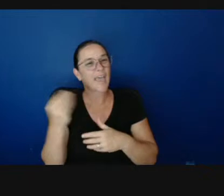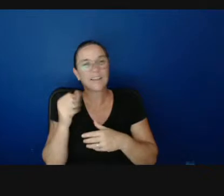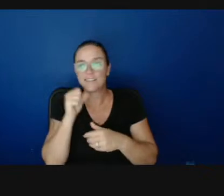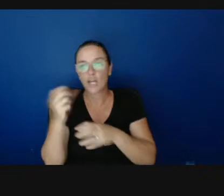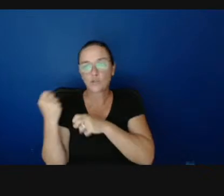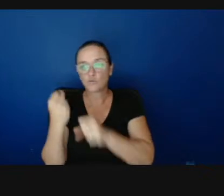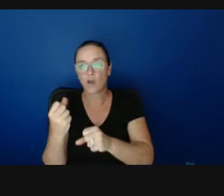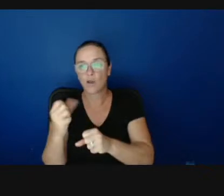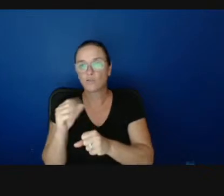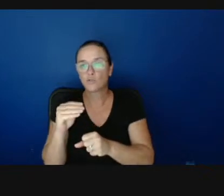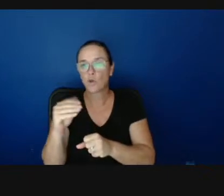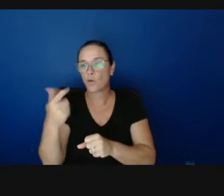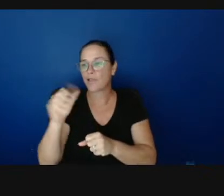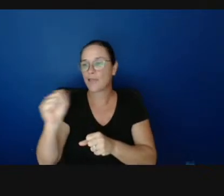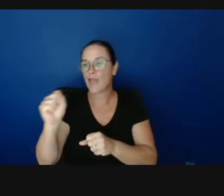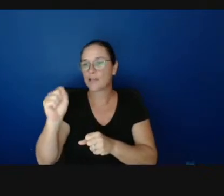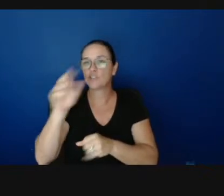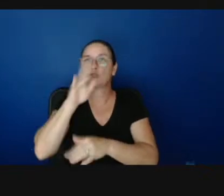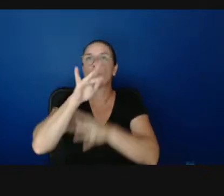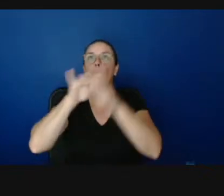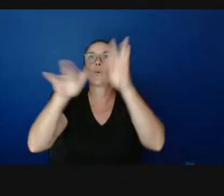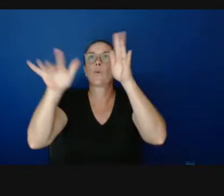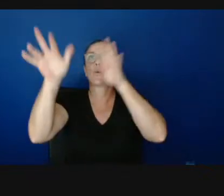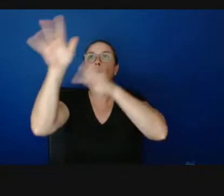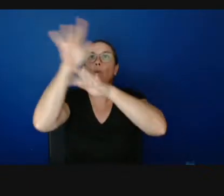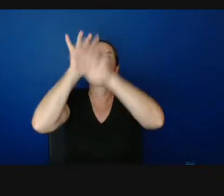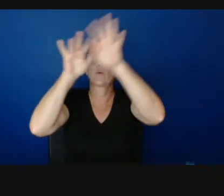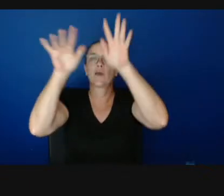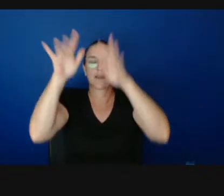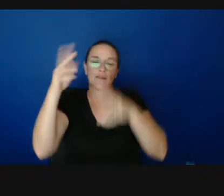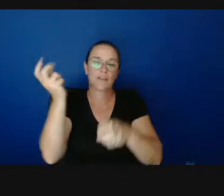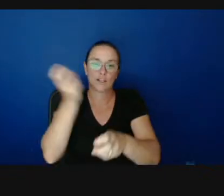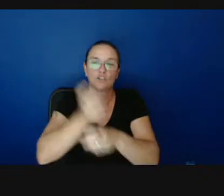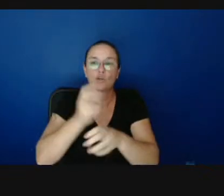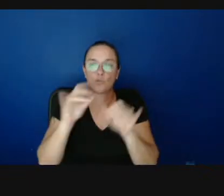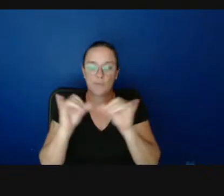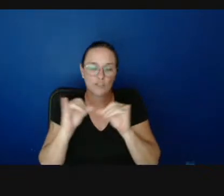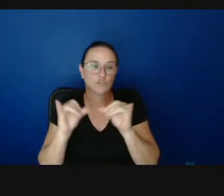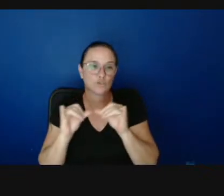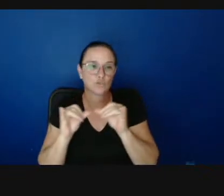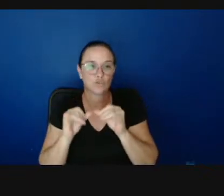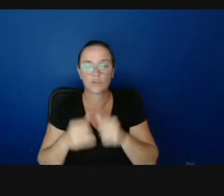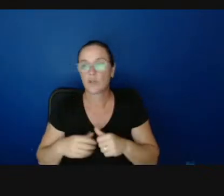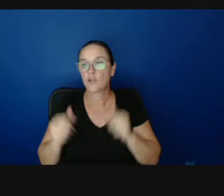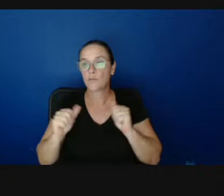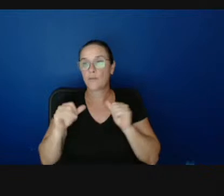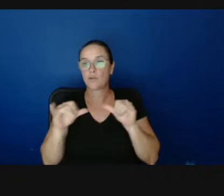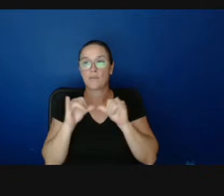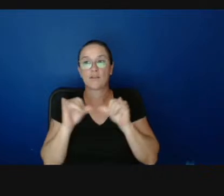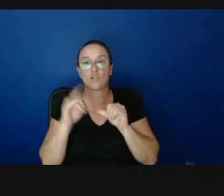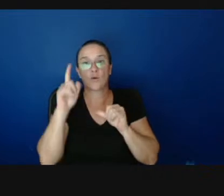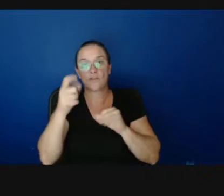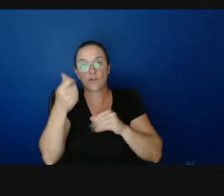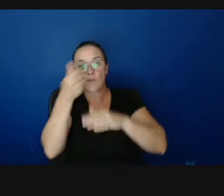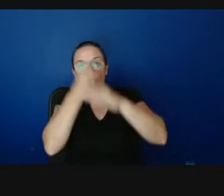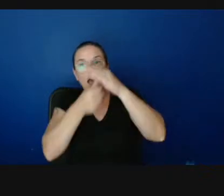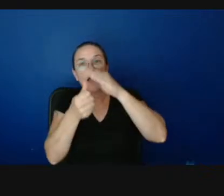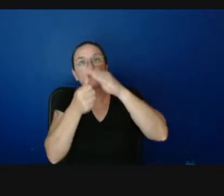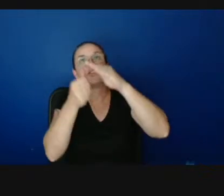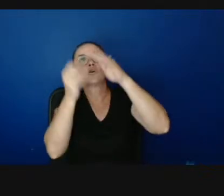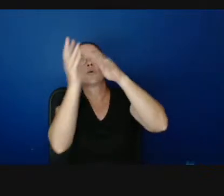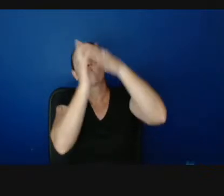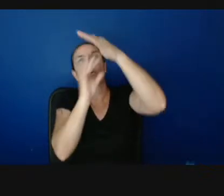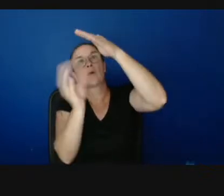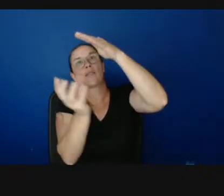gas has just been kind of wafting up to higher elevations, which makes it very hard to measure, because to measure, you need to get underneath the plume. So you need to have stronger